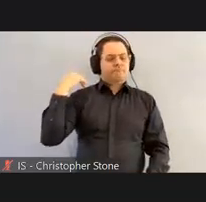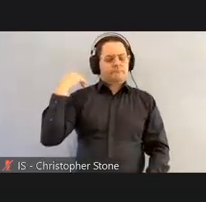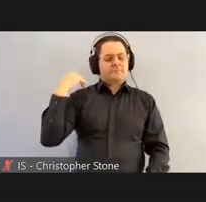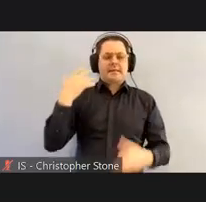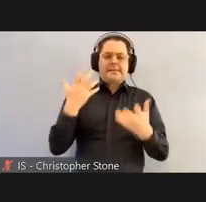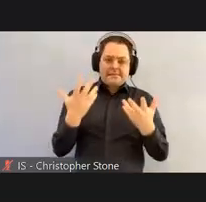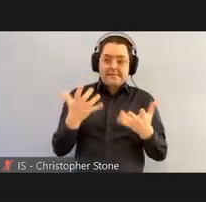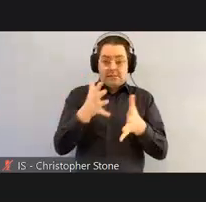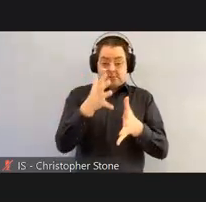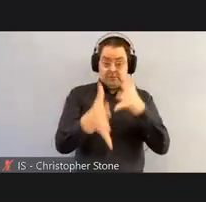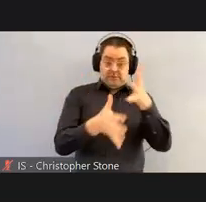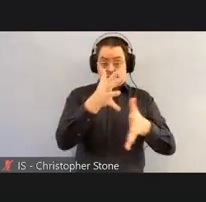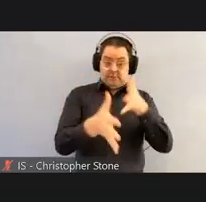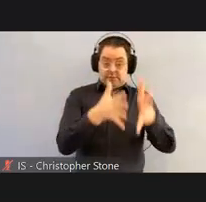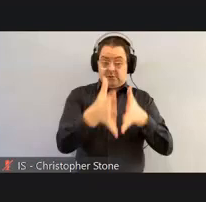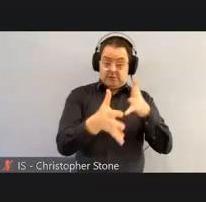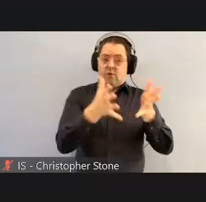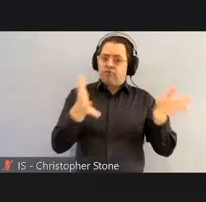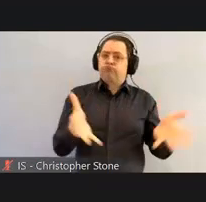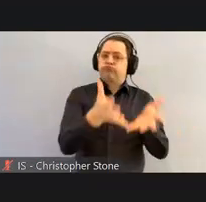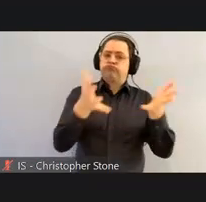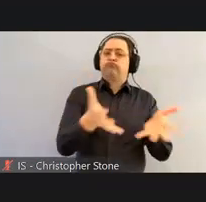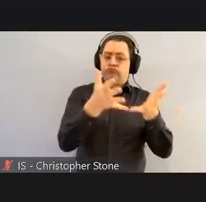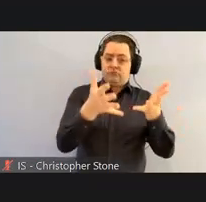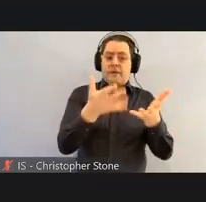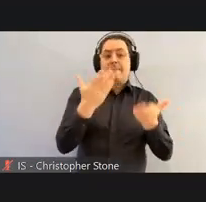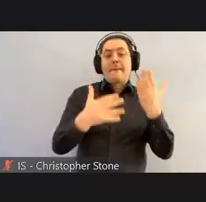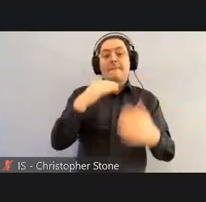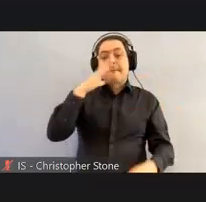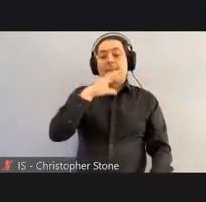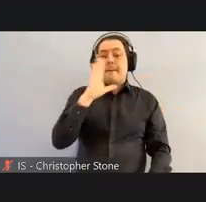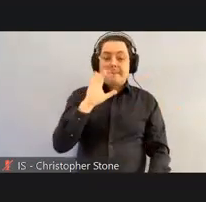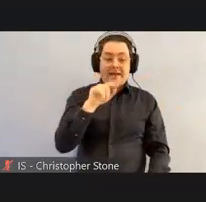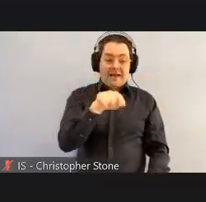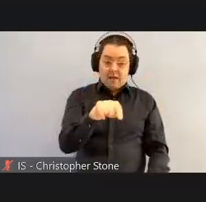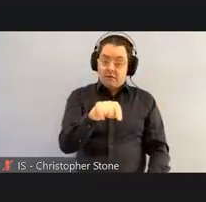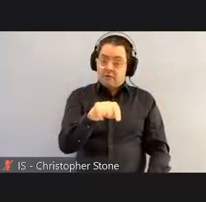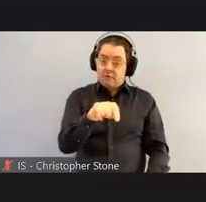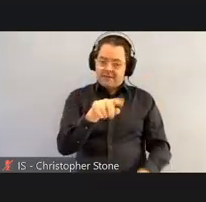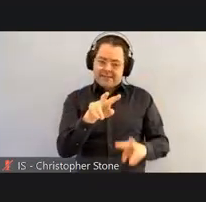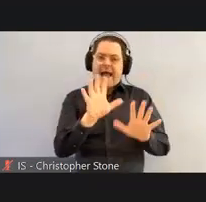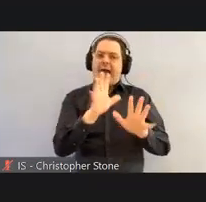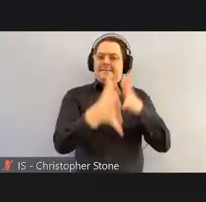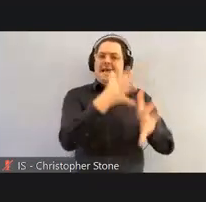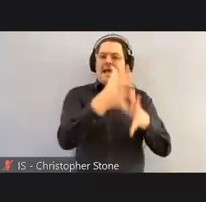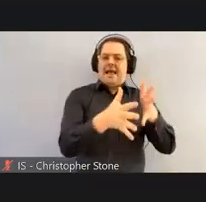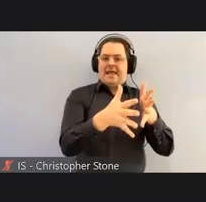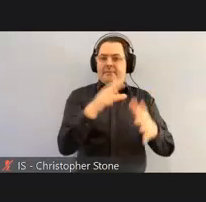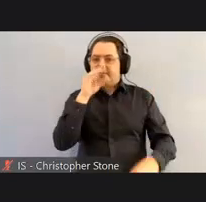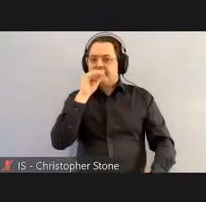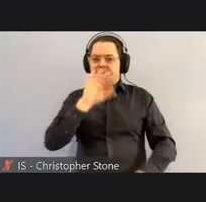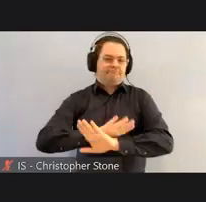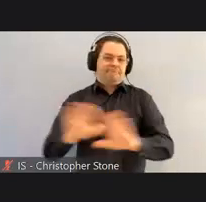when sign language was being promoted, some children who even had some ability to